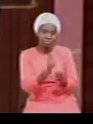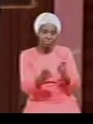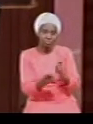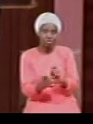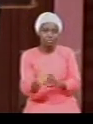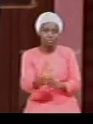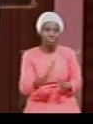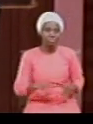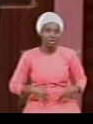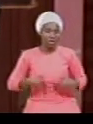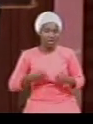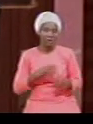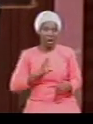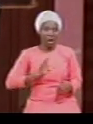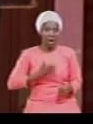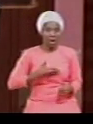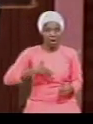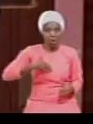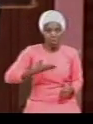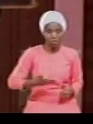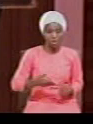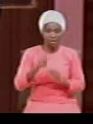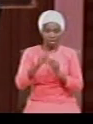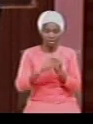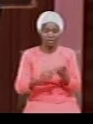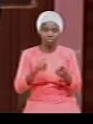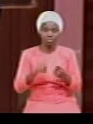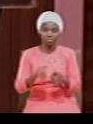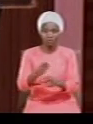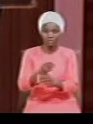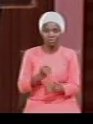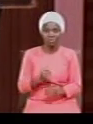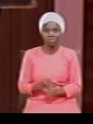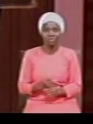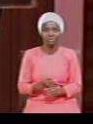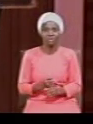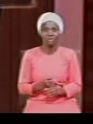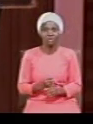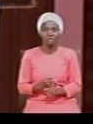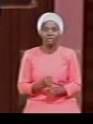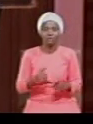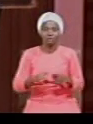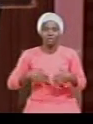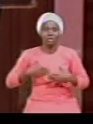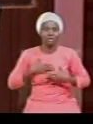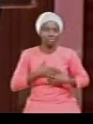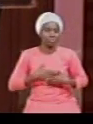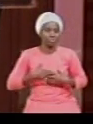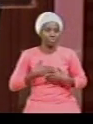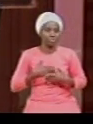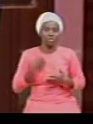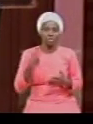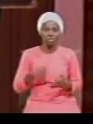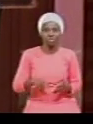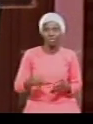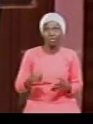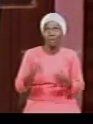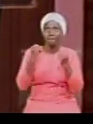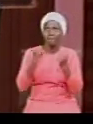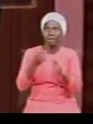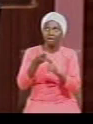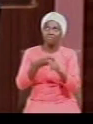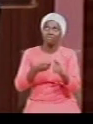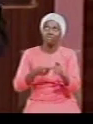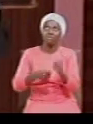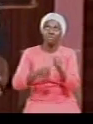life. Our willingness to receive and to have. A willingness to enjoy the endowment of power from on